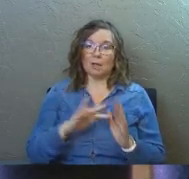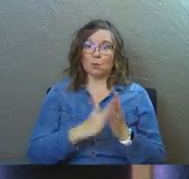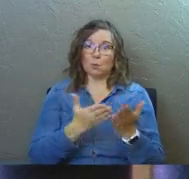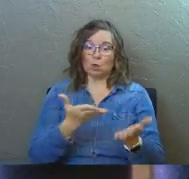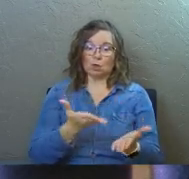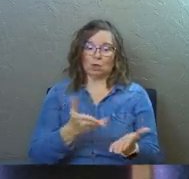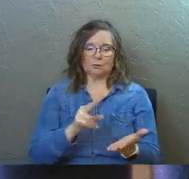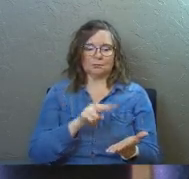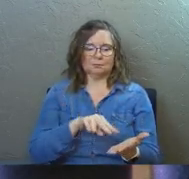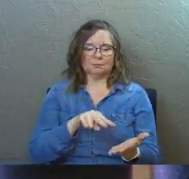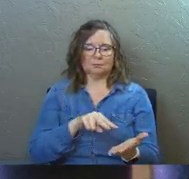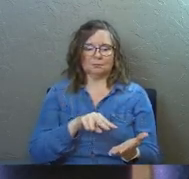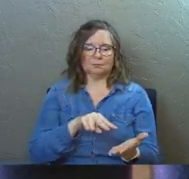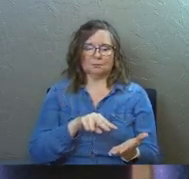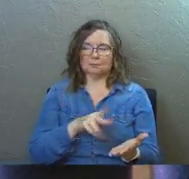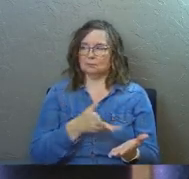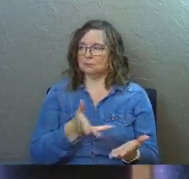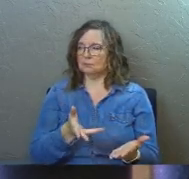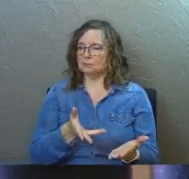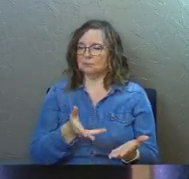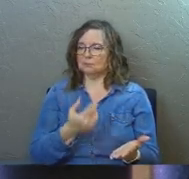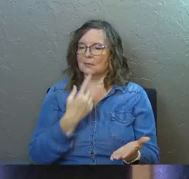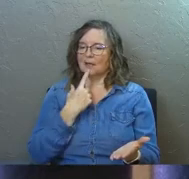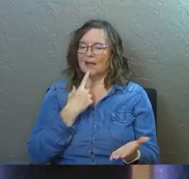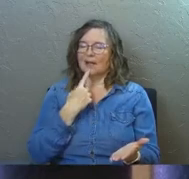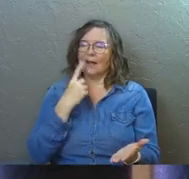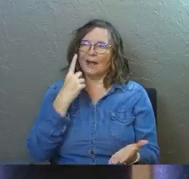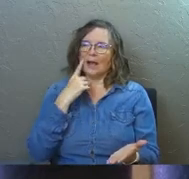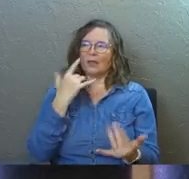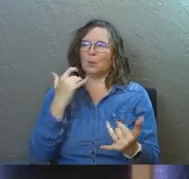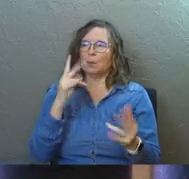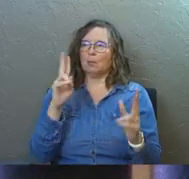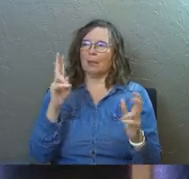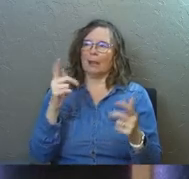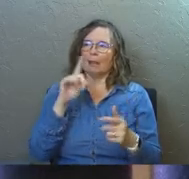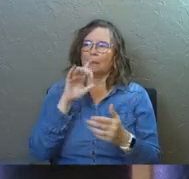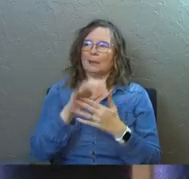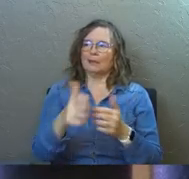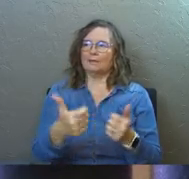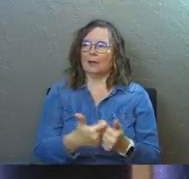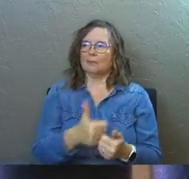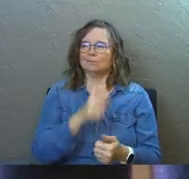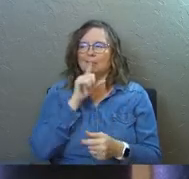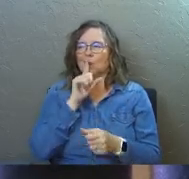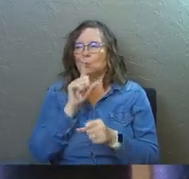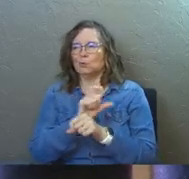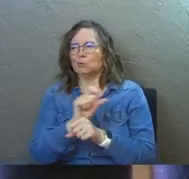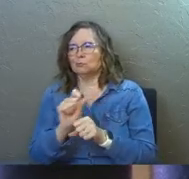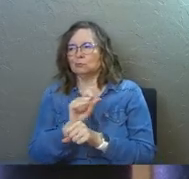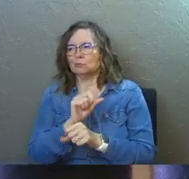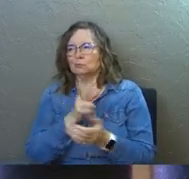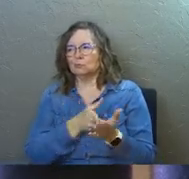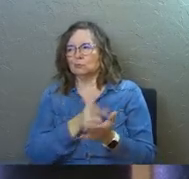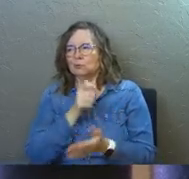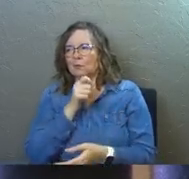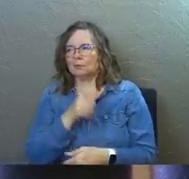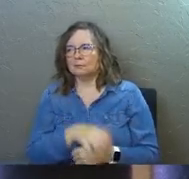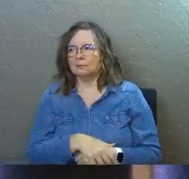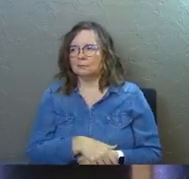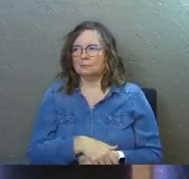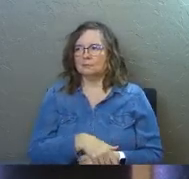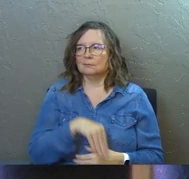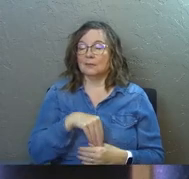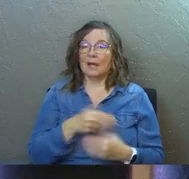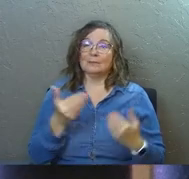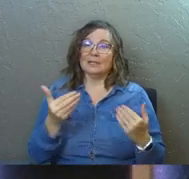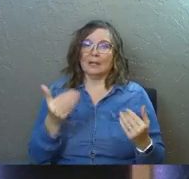word, look at this whole thing and say, I think we're playing the believe game again.